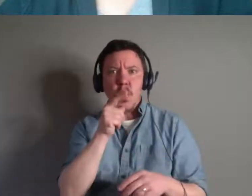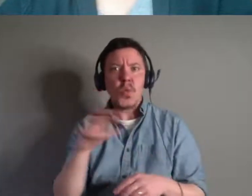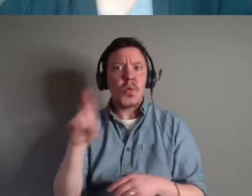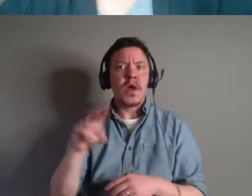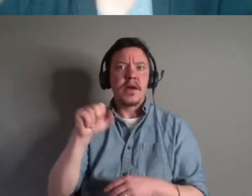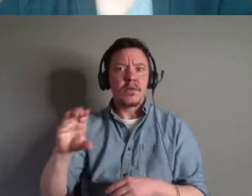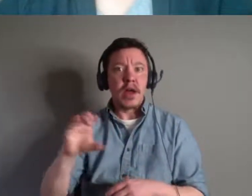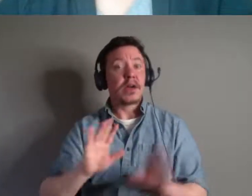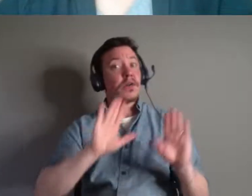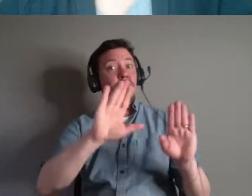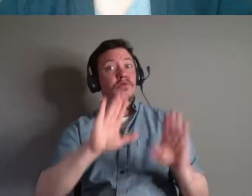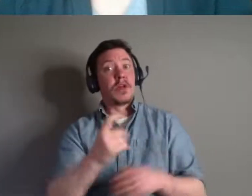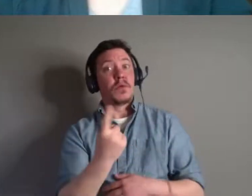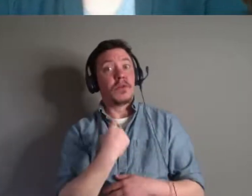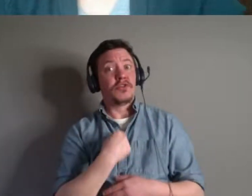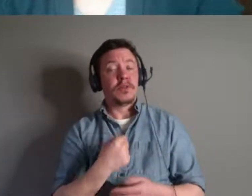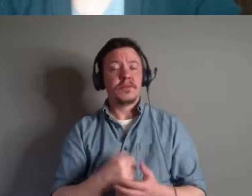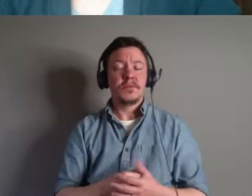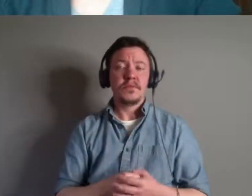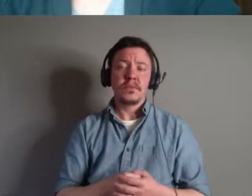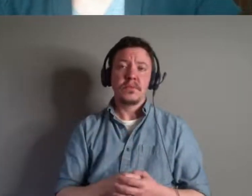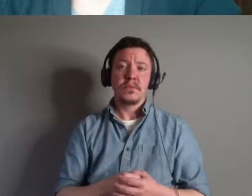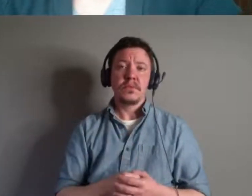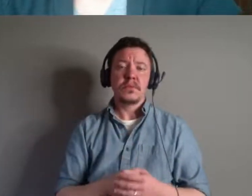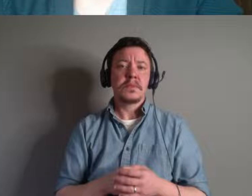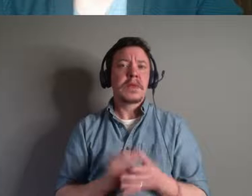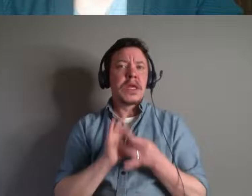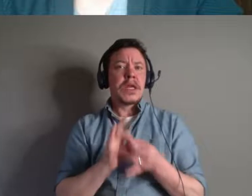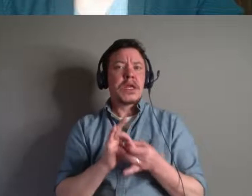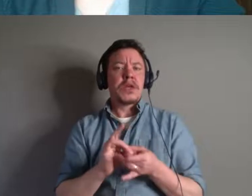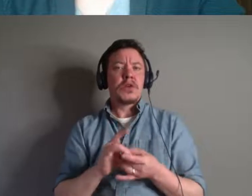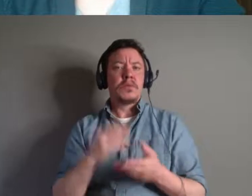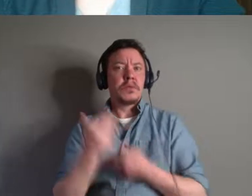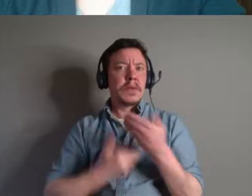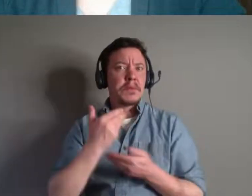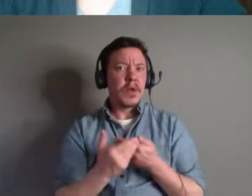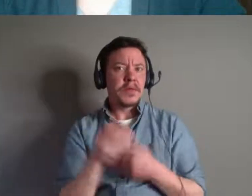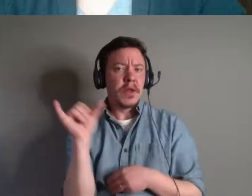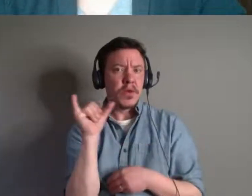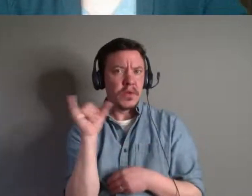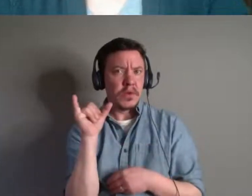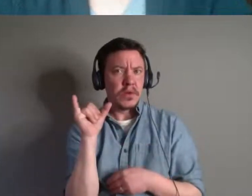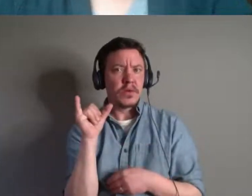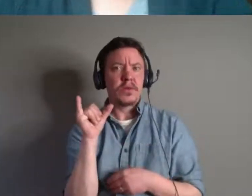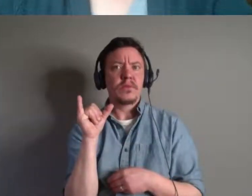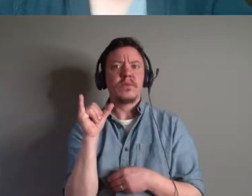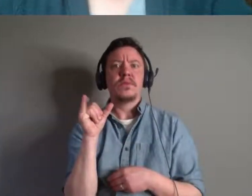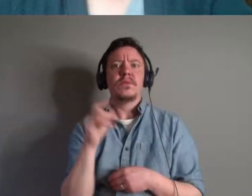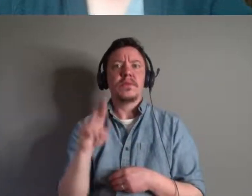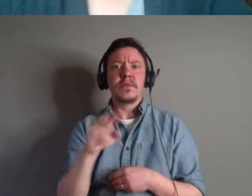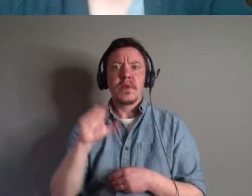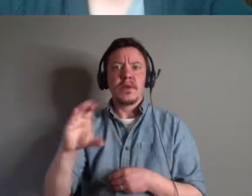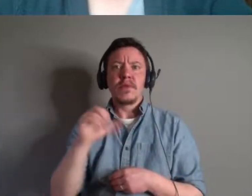great question. That in terms of what that process looks like, that is not actually something RAC will